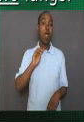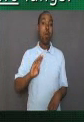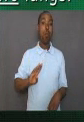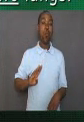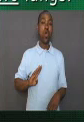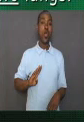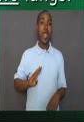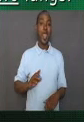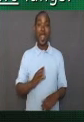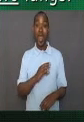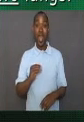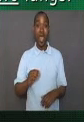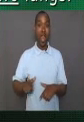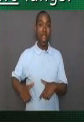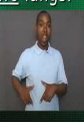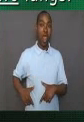and lungs.